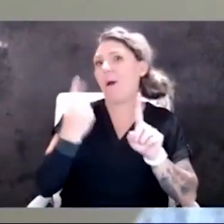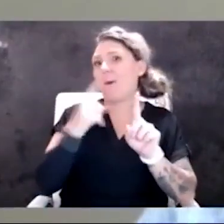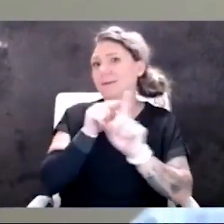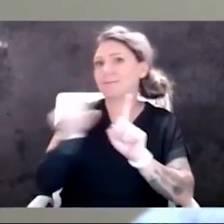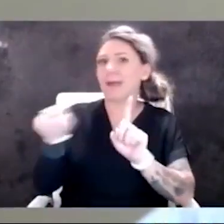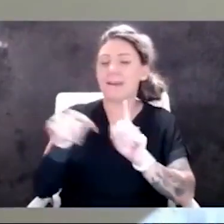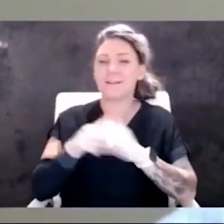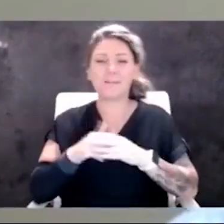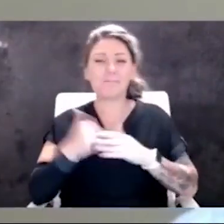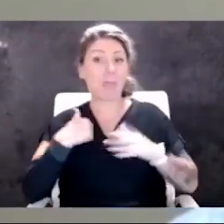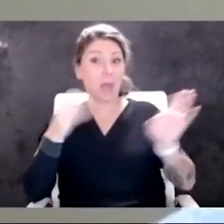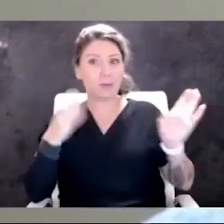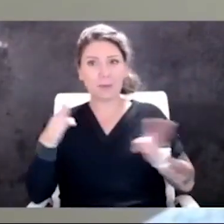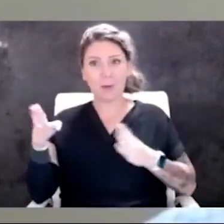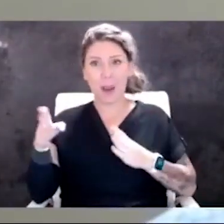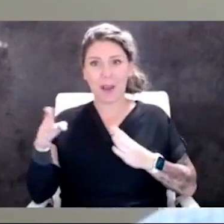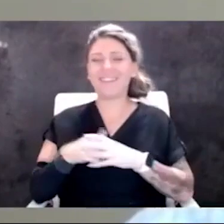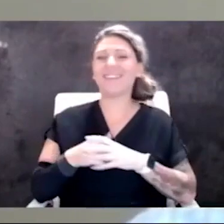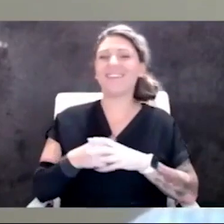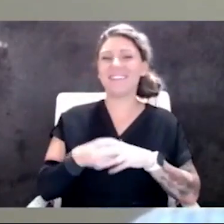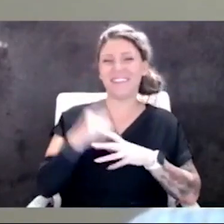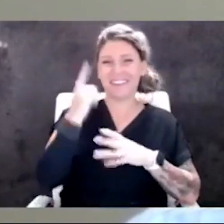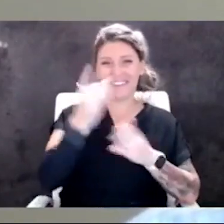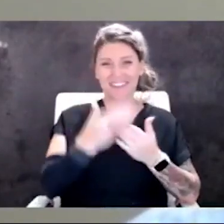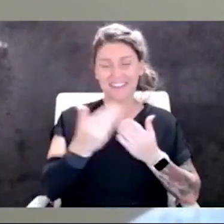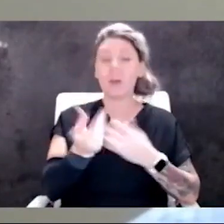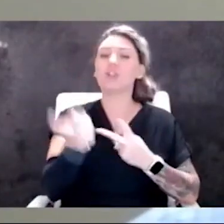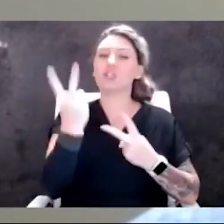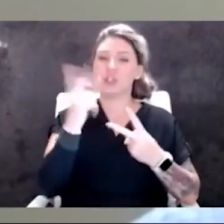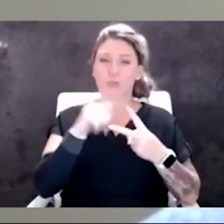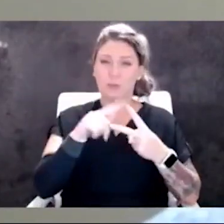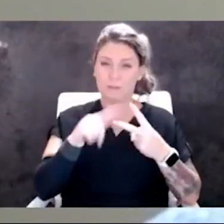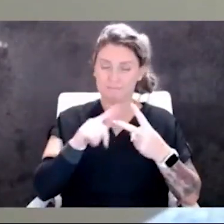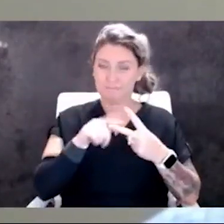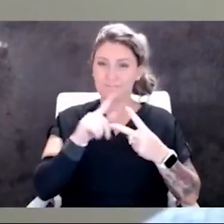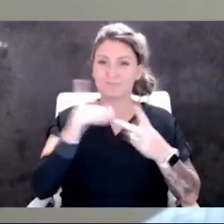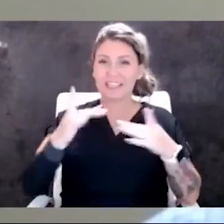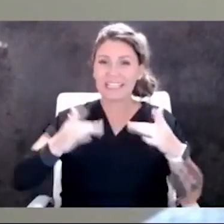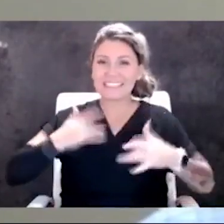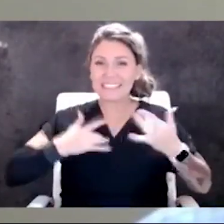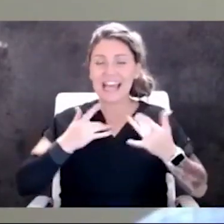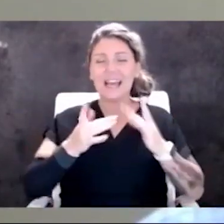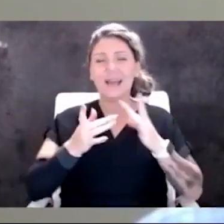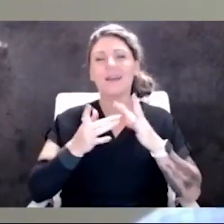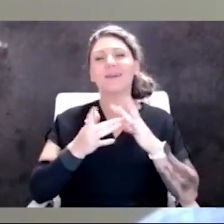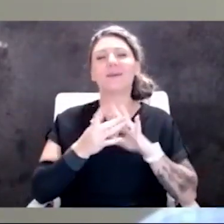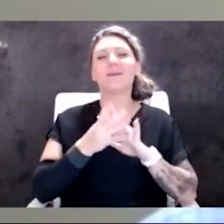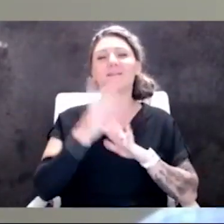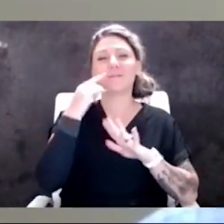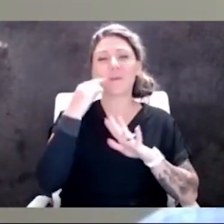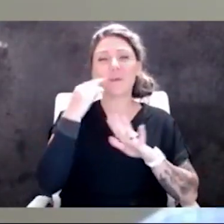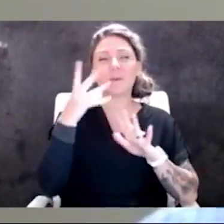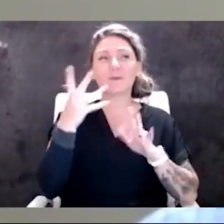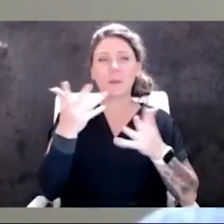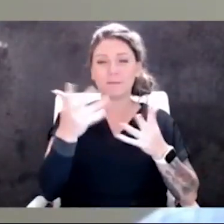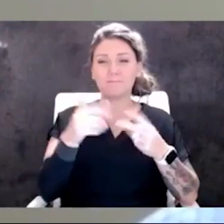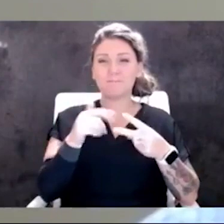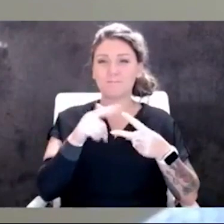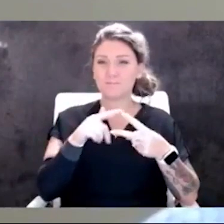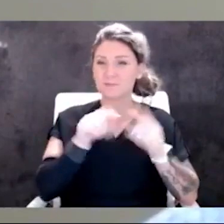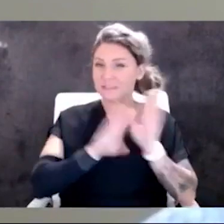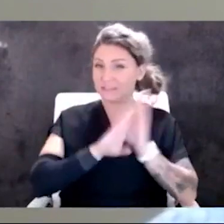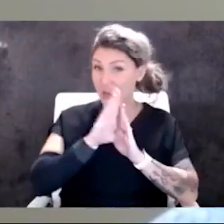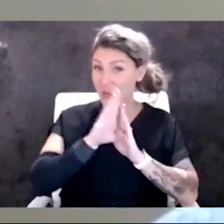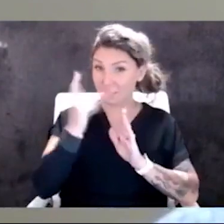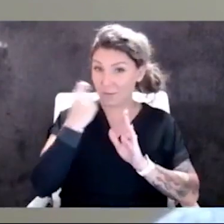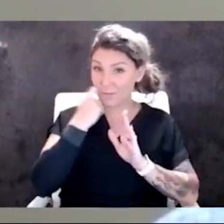was prepared. Two of the things that I'm really excited about that I've seen development recently, especially